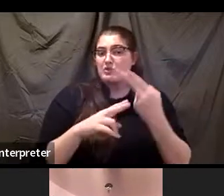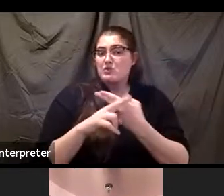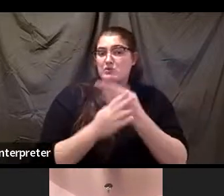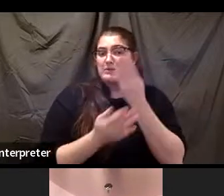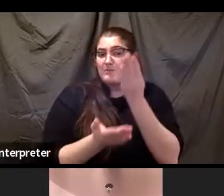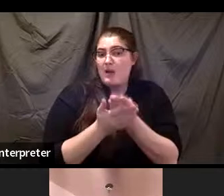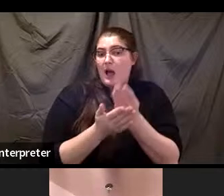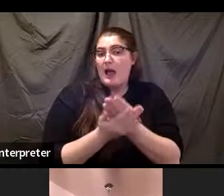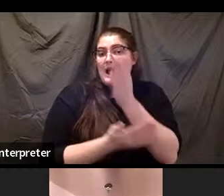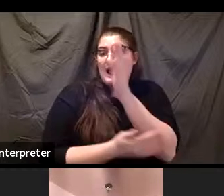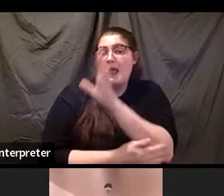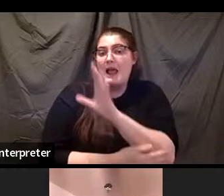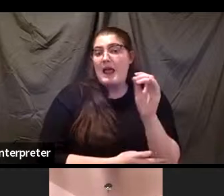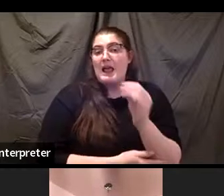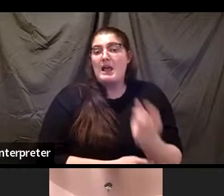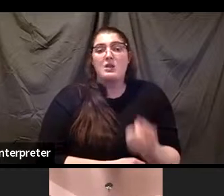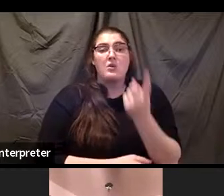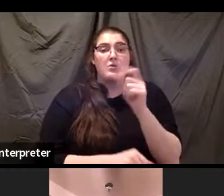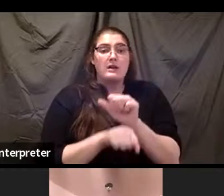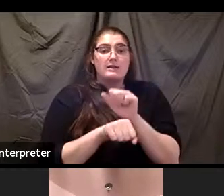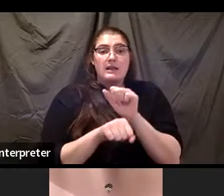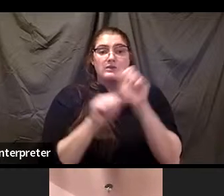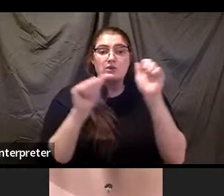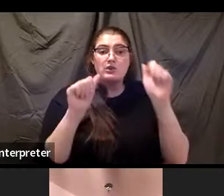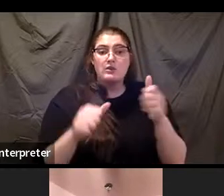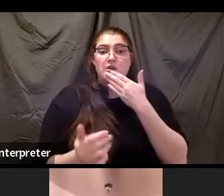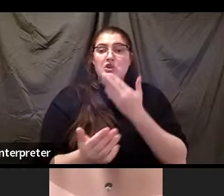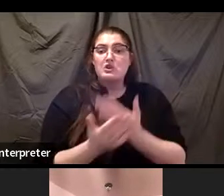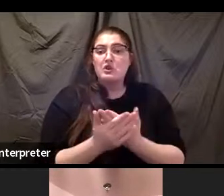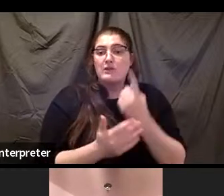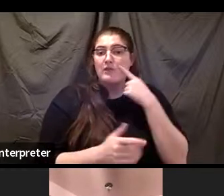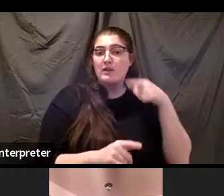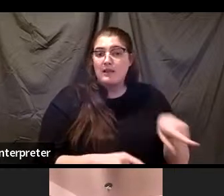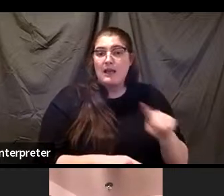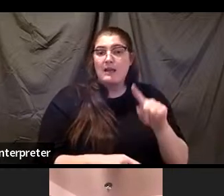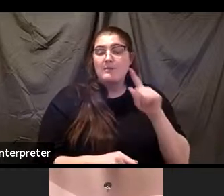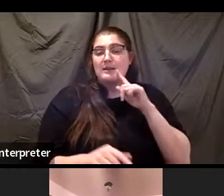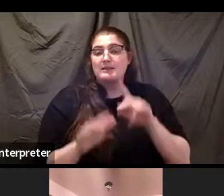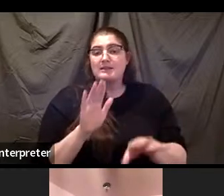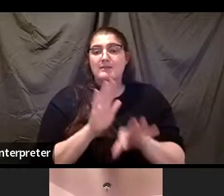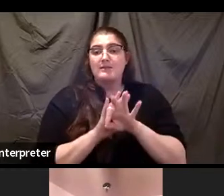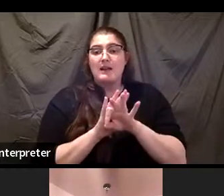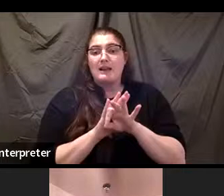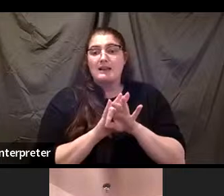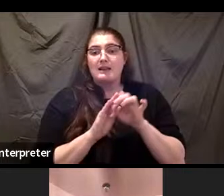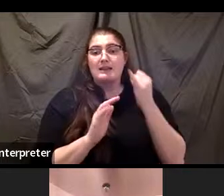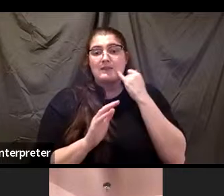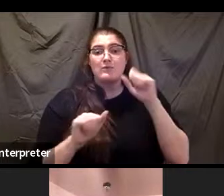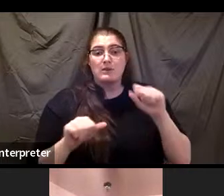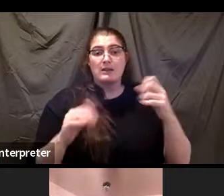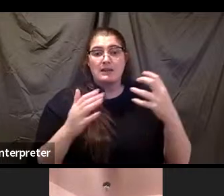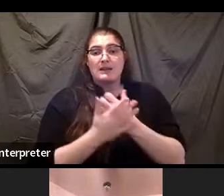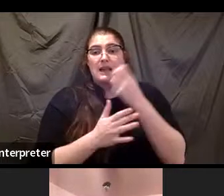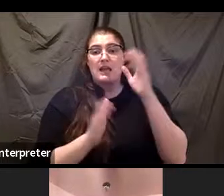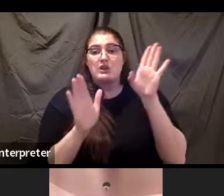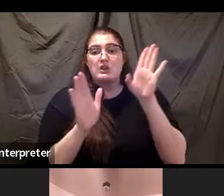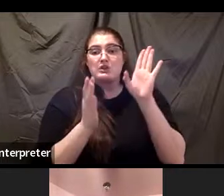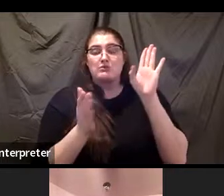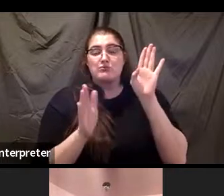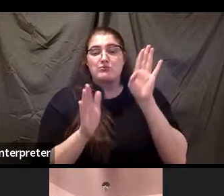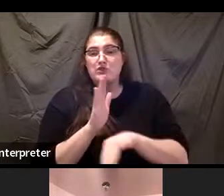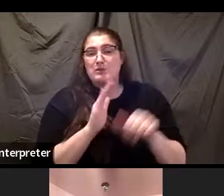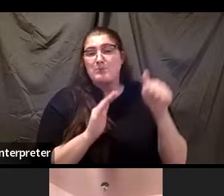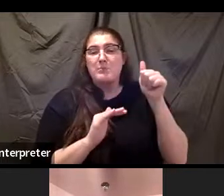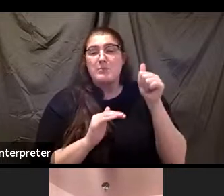And one task that could be good for them is finding if there's any way to get cheaper internet in our office. And if they can save us a